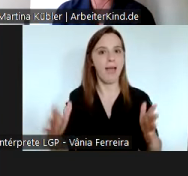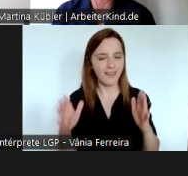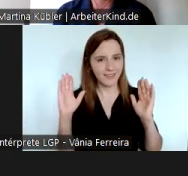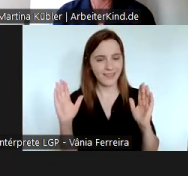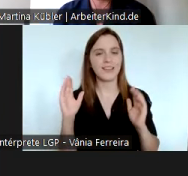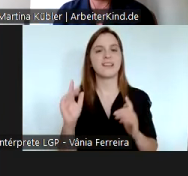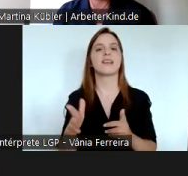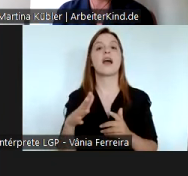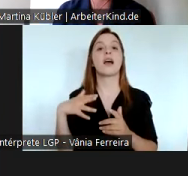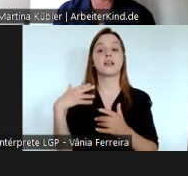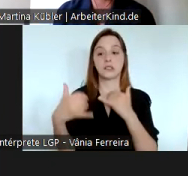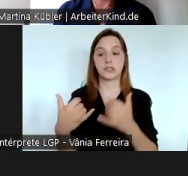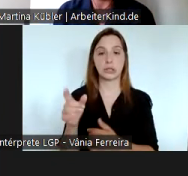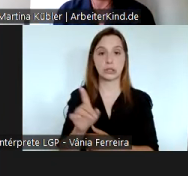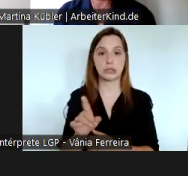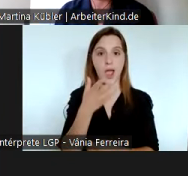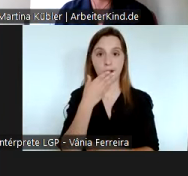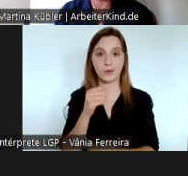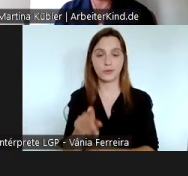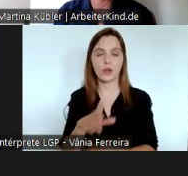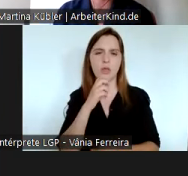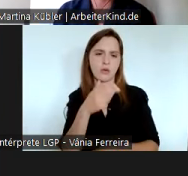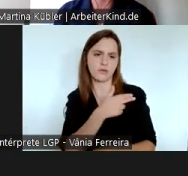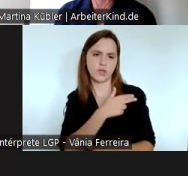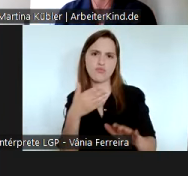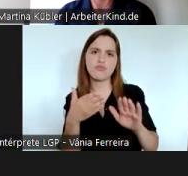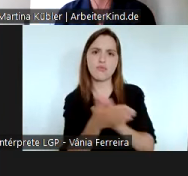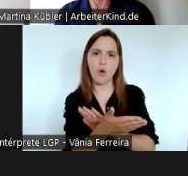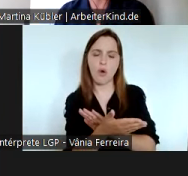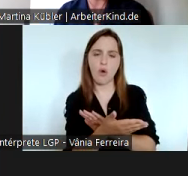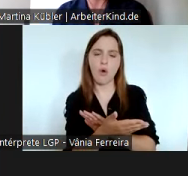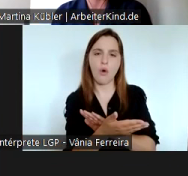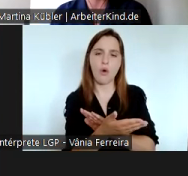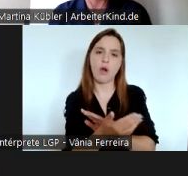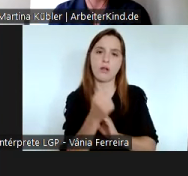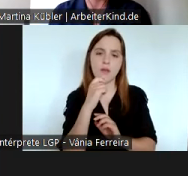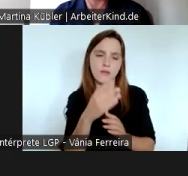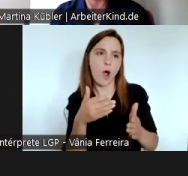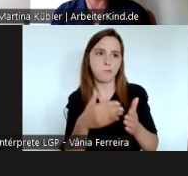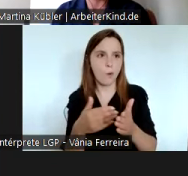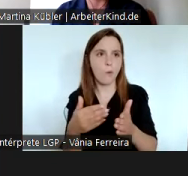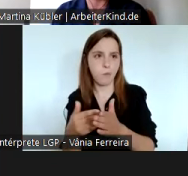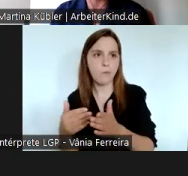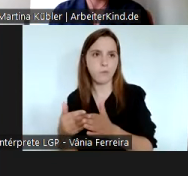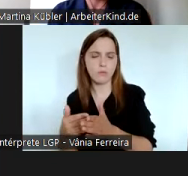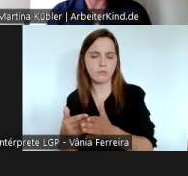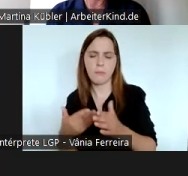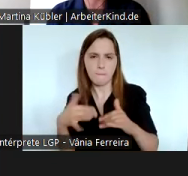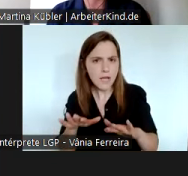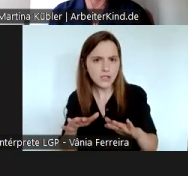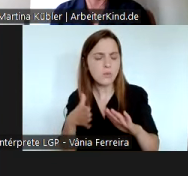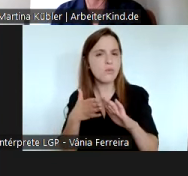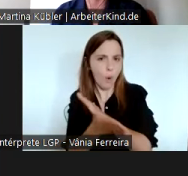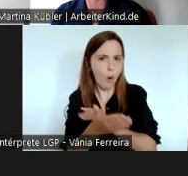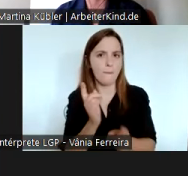students manage to go to university and find their way through college in spite of all these obstacles that I just mentioned, that makes